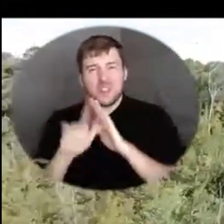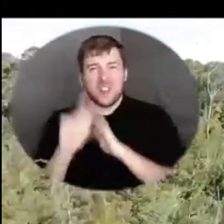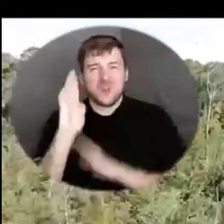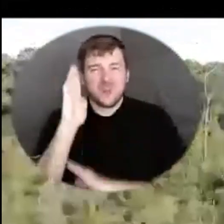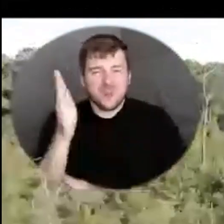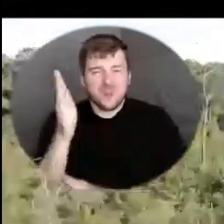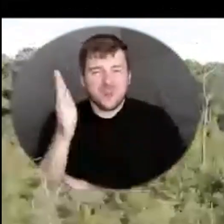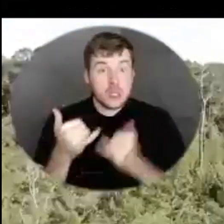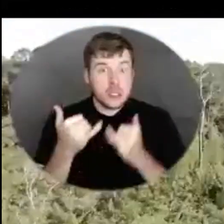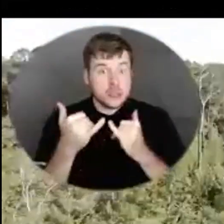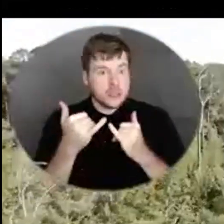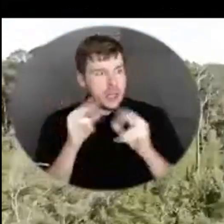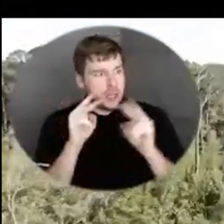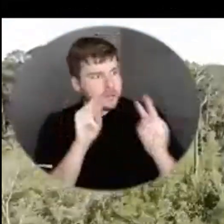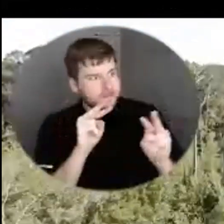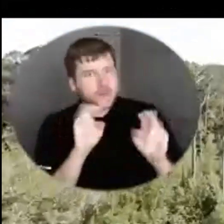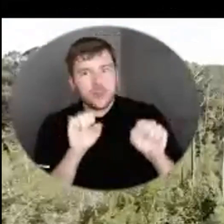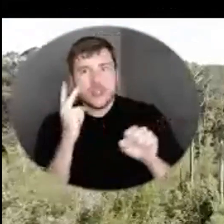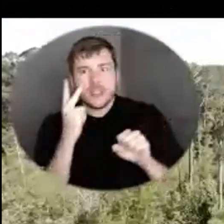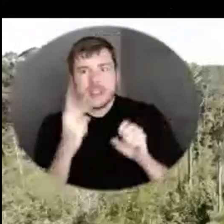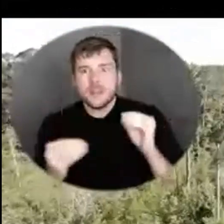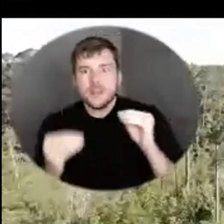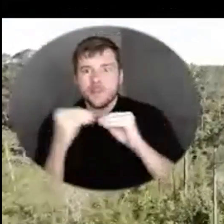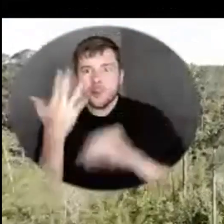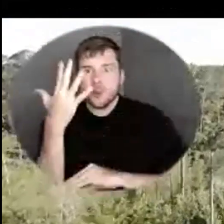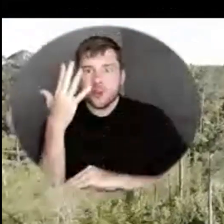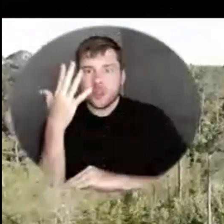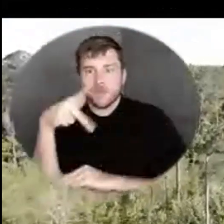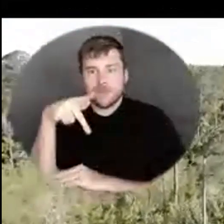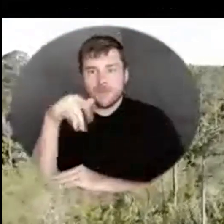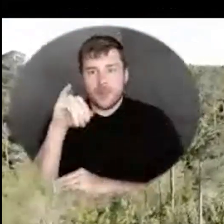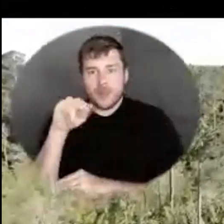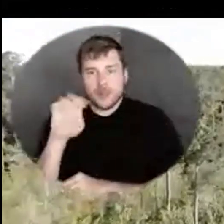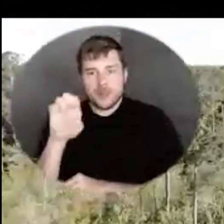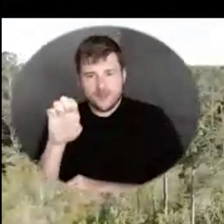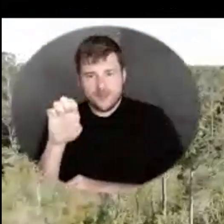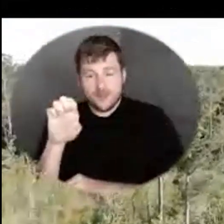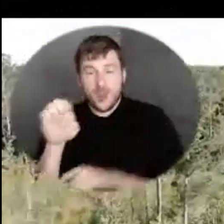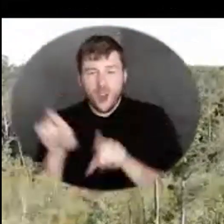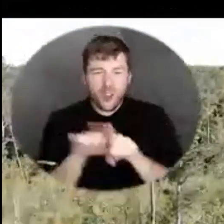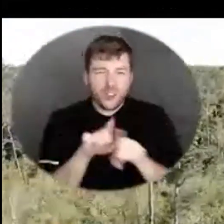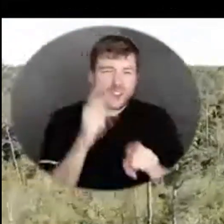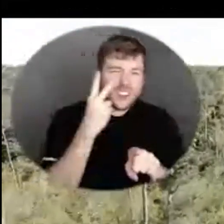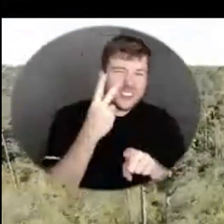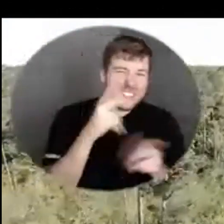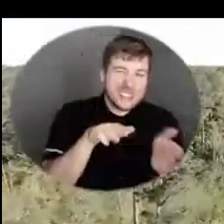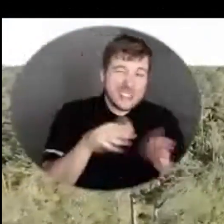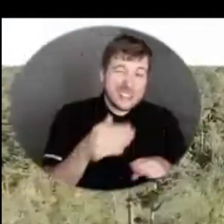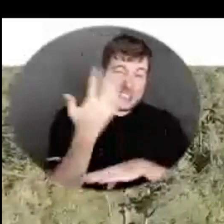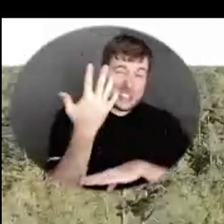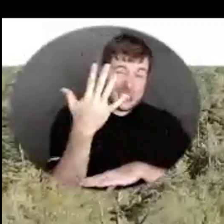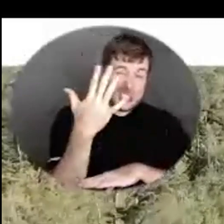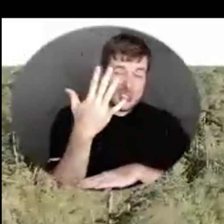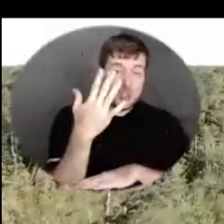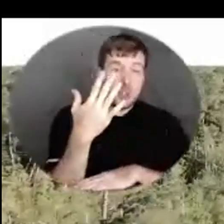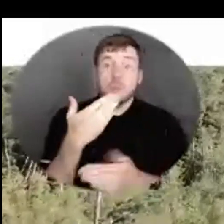you move a little bit further in, you see you pick up a few more pine trees. And those, as well as some other